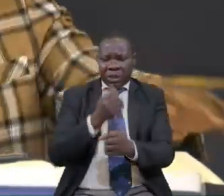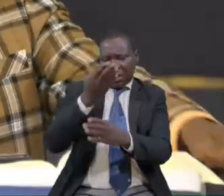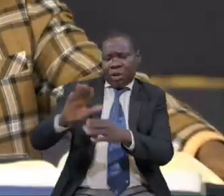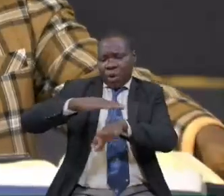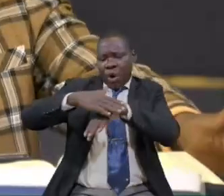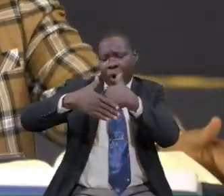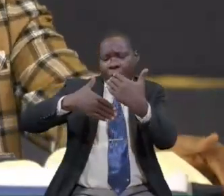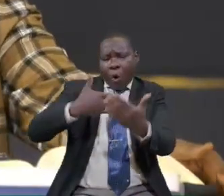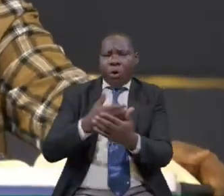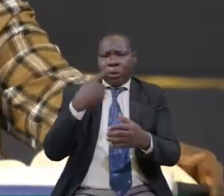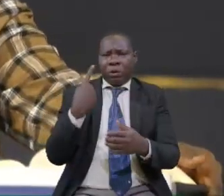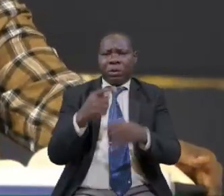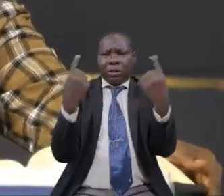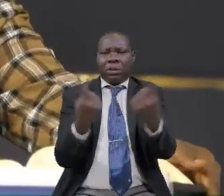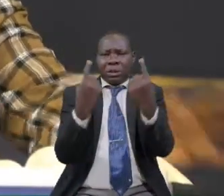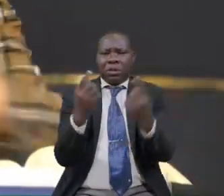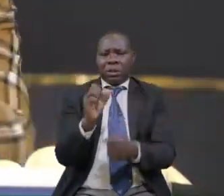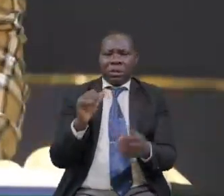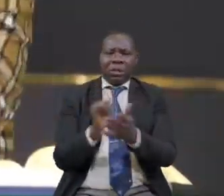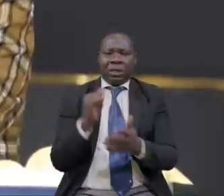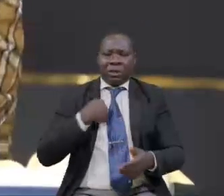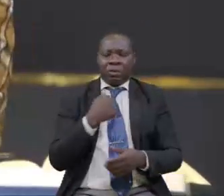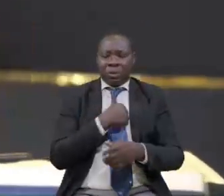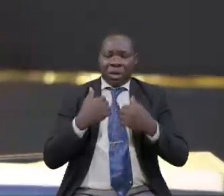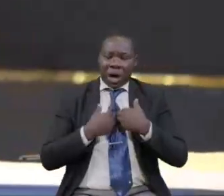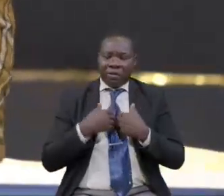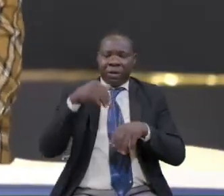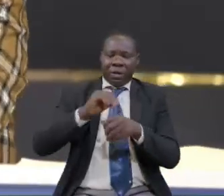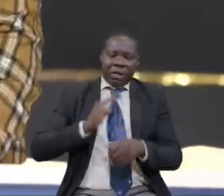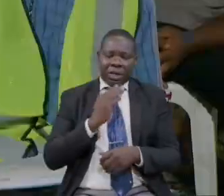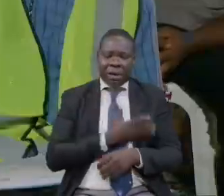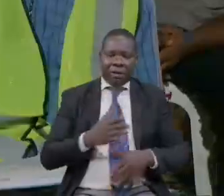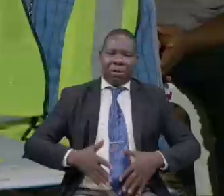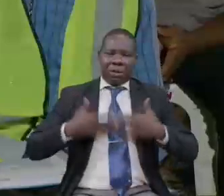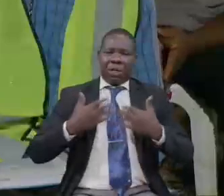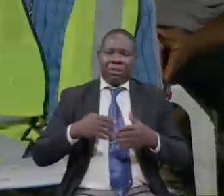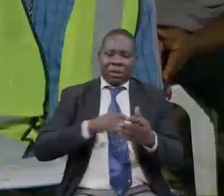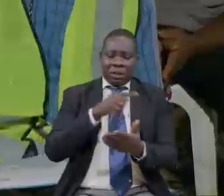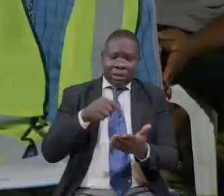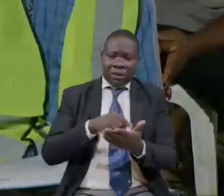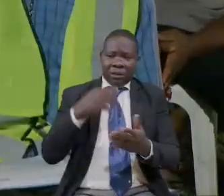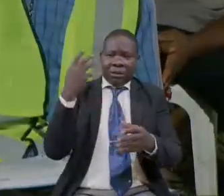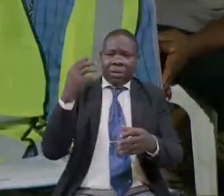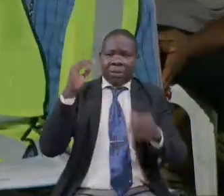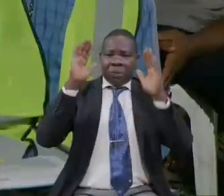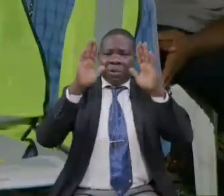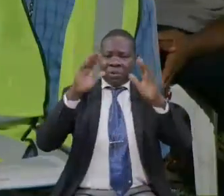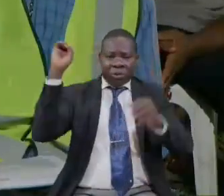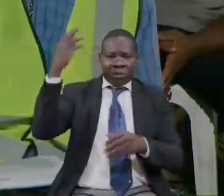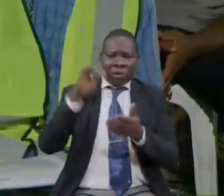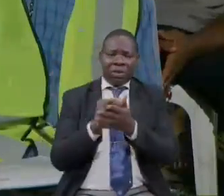that we have heard in our lives. And this marvelous grace we're talking about, it talks